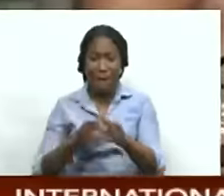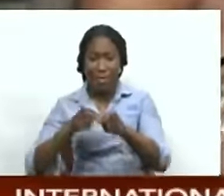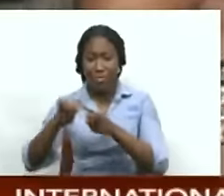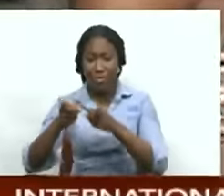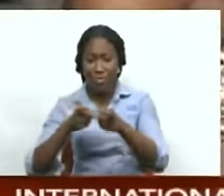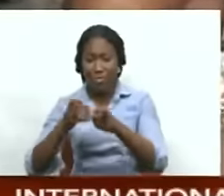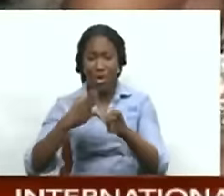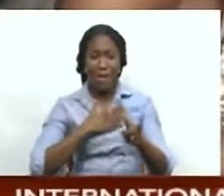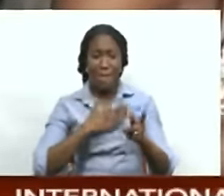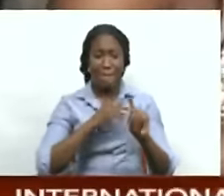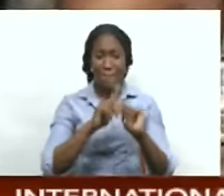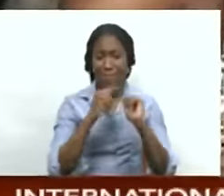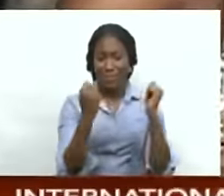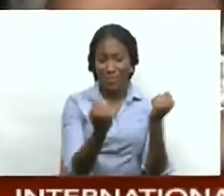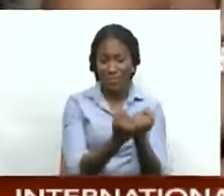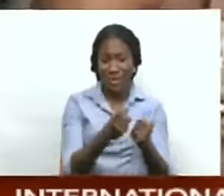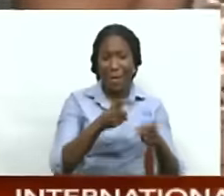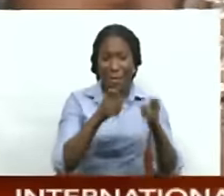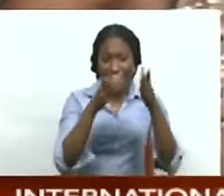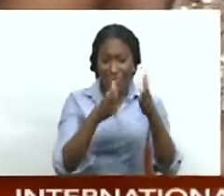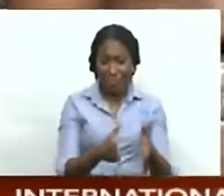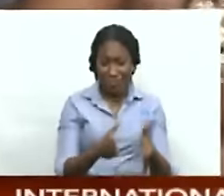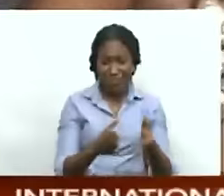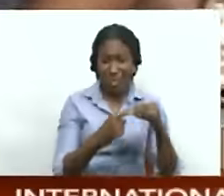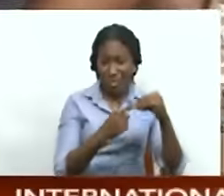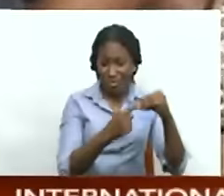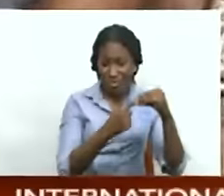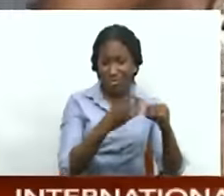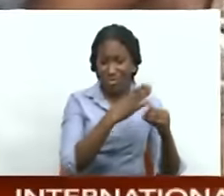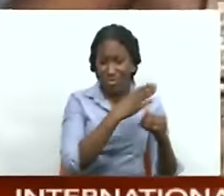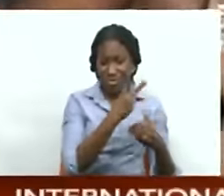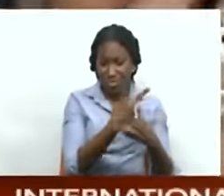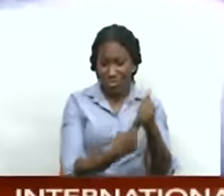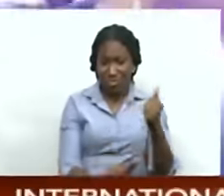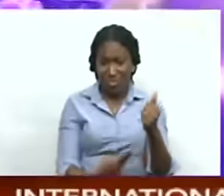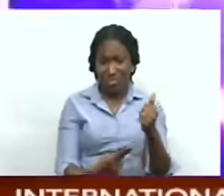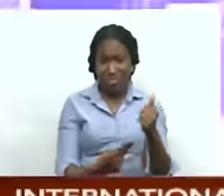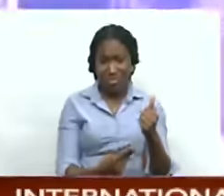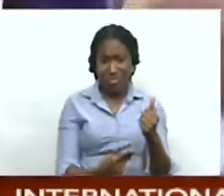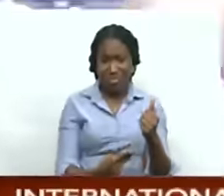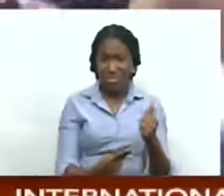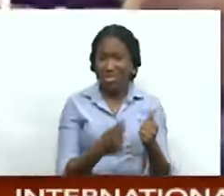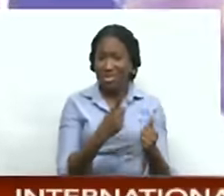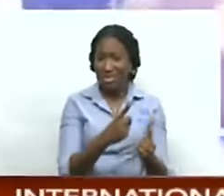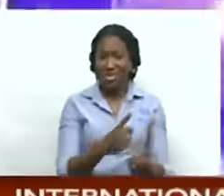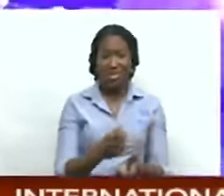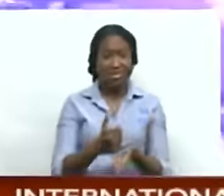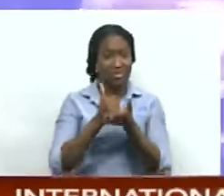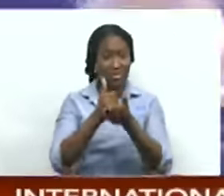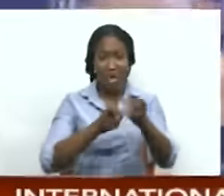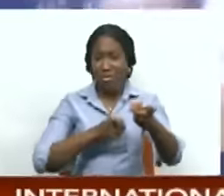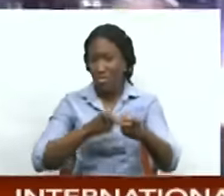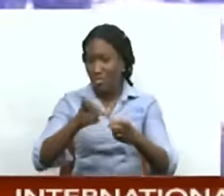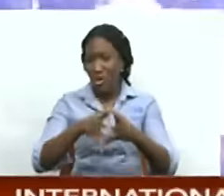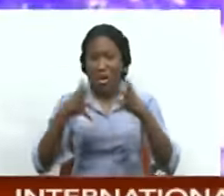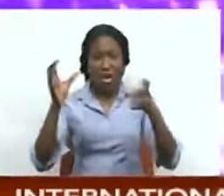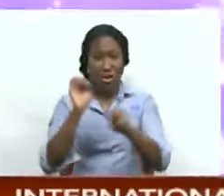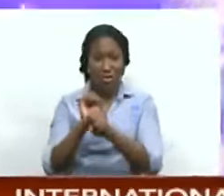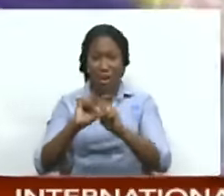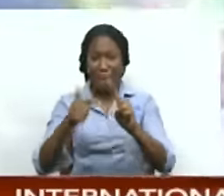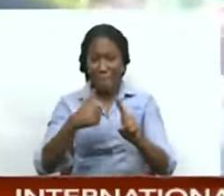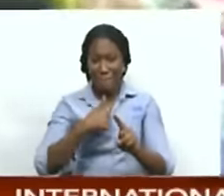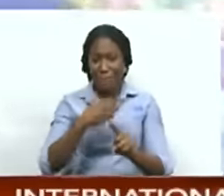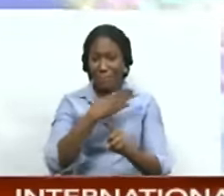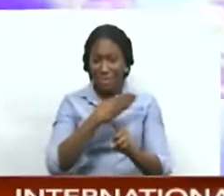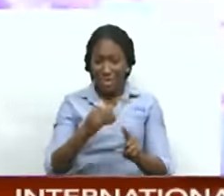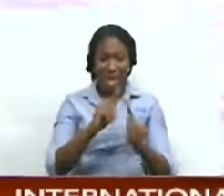management, especially Anson and Keon, pulled in the reins. It was a lot of work, but me and my creative team, my designers, my